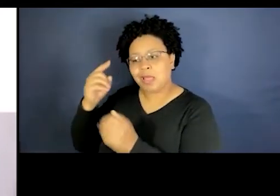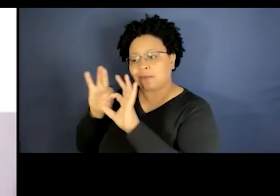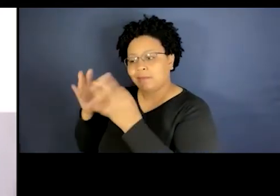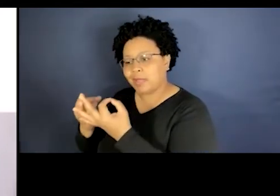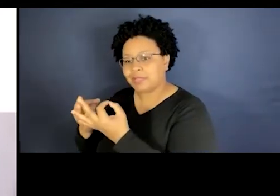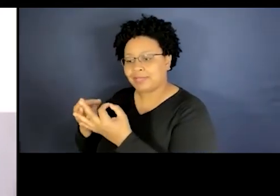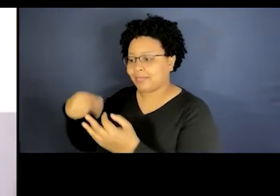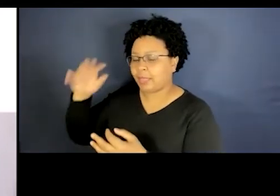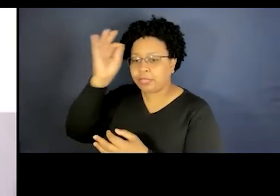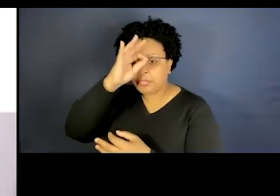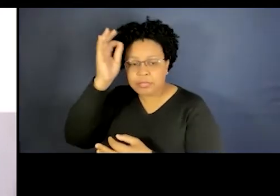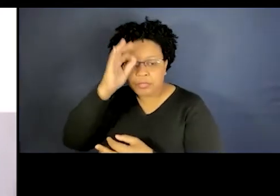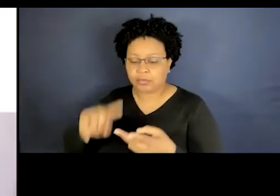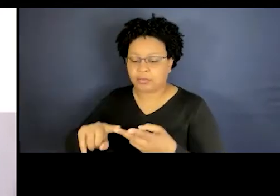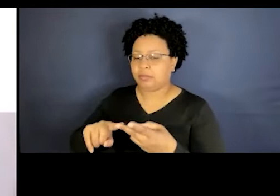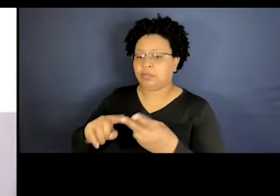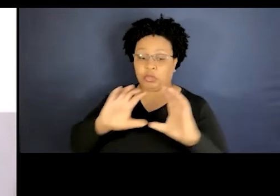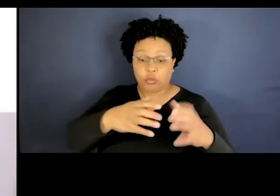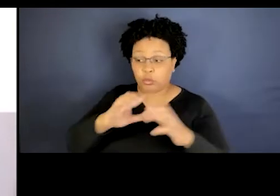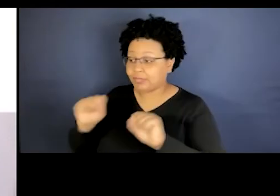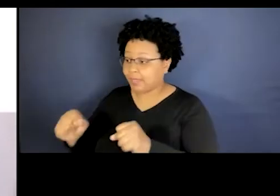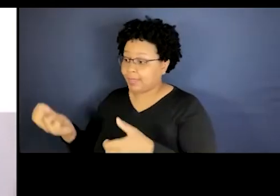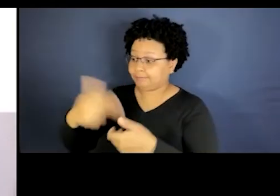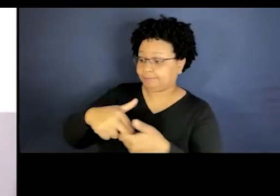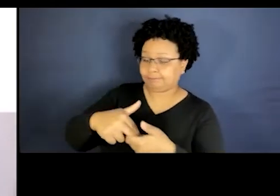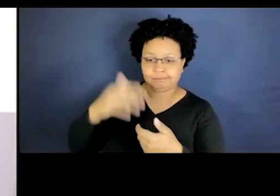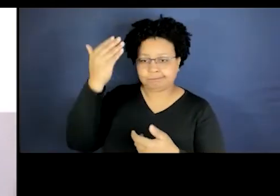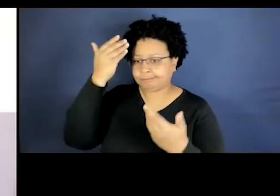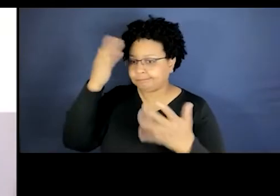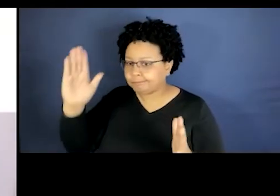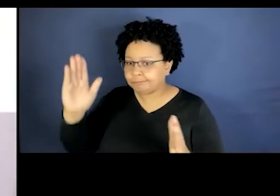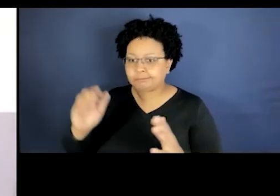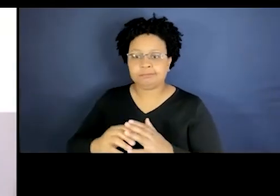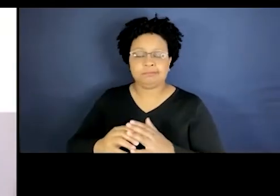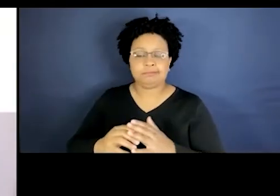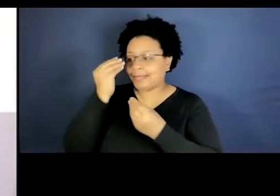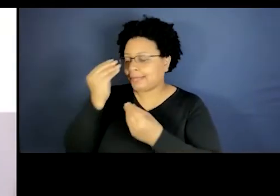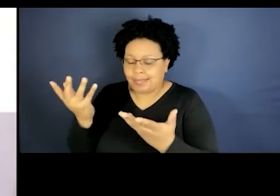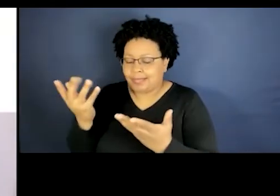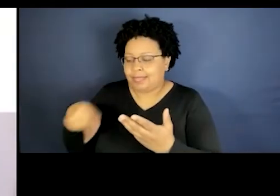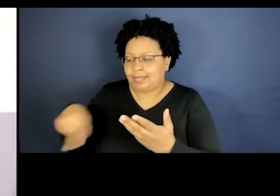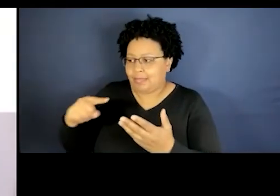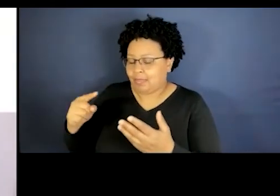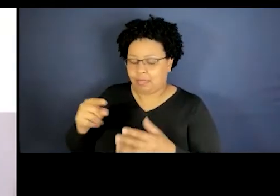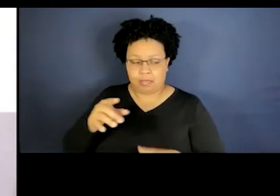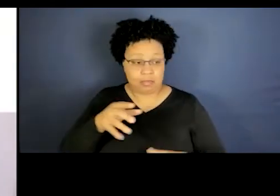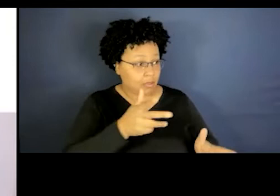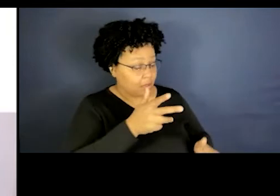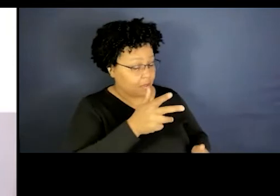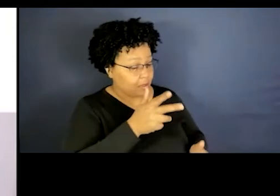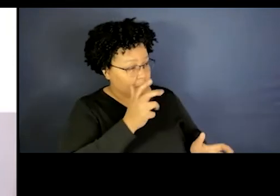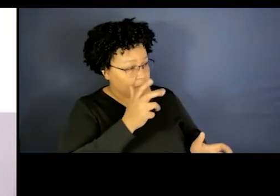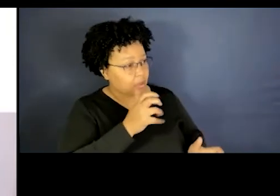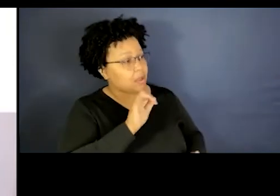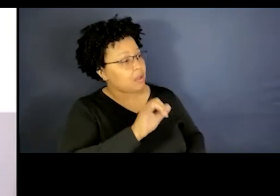the information, and they are so grateful and eager to learn about it. So it's really I think,